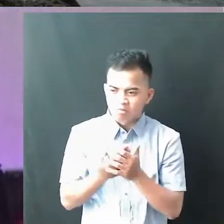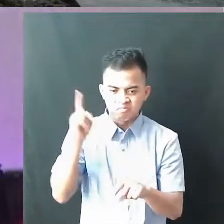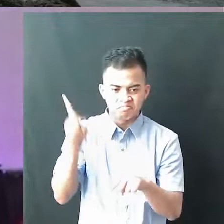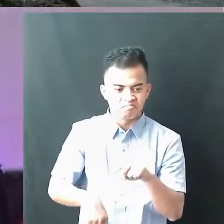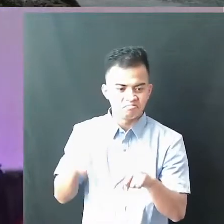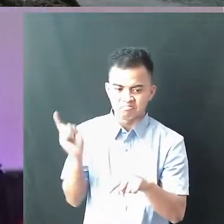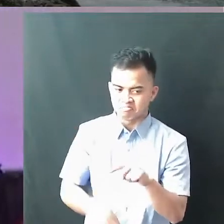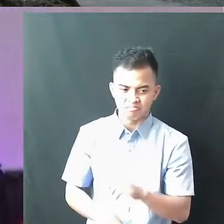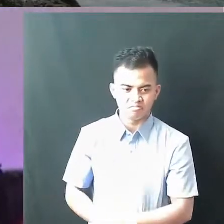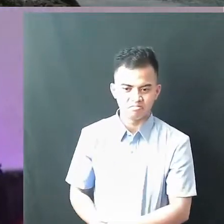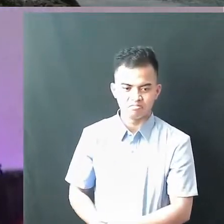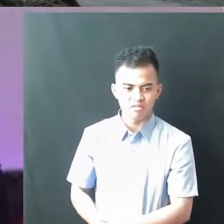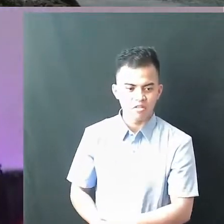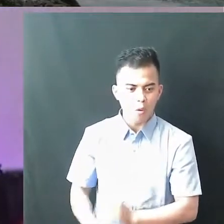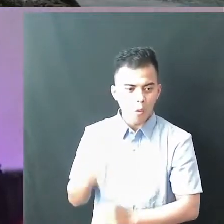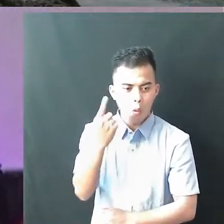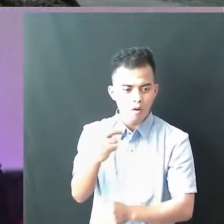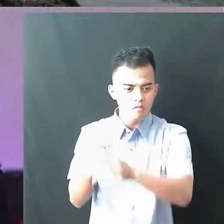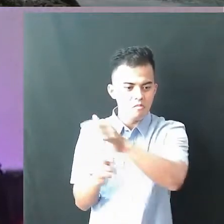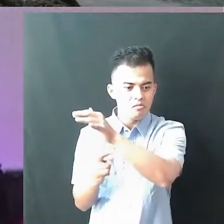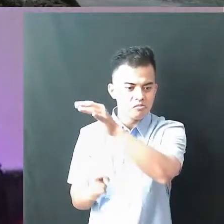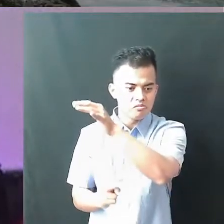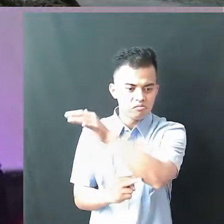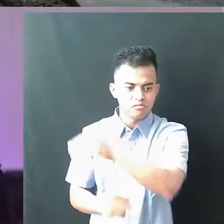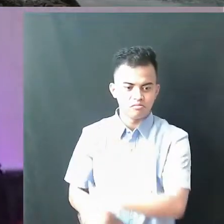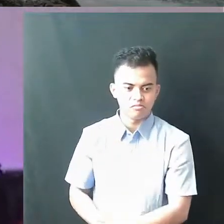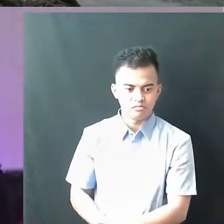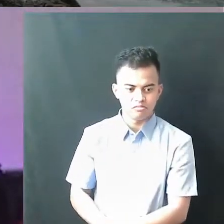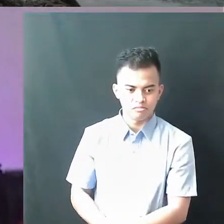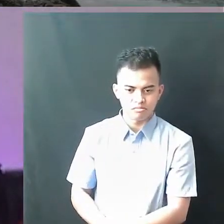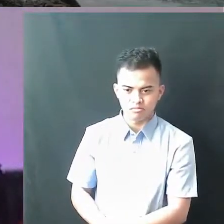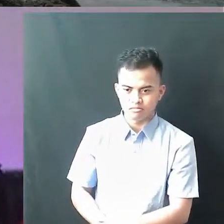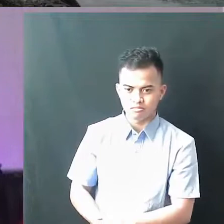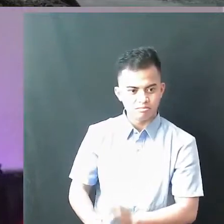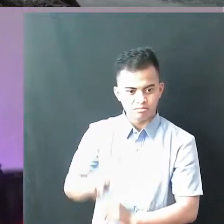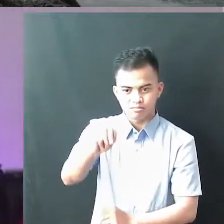In conclusion, the resurrection is coming.